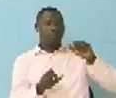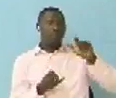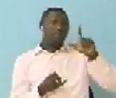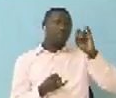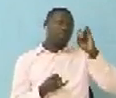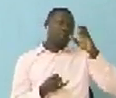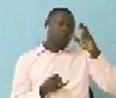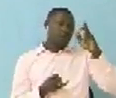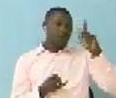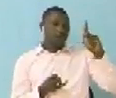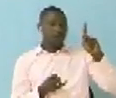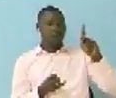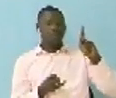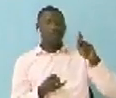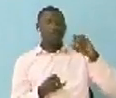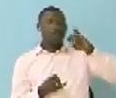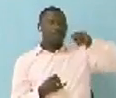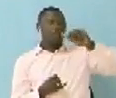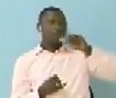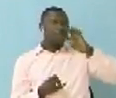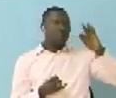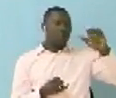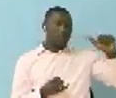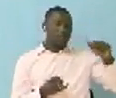Omar Jallo Oya,